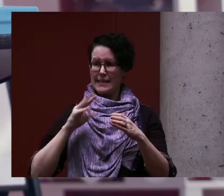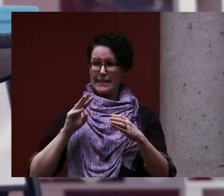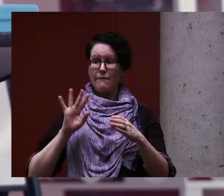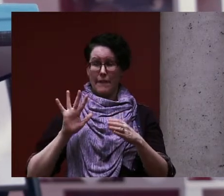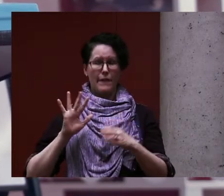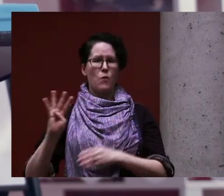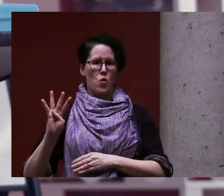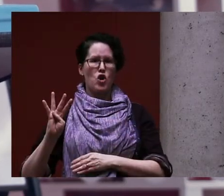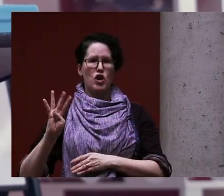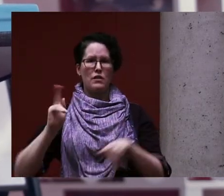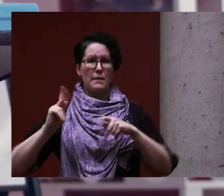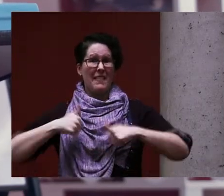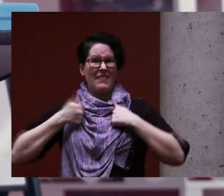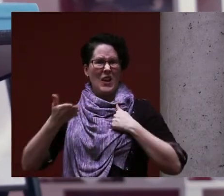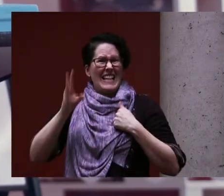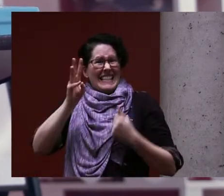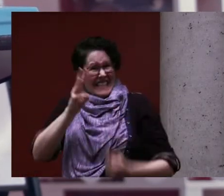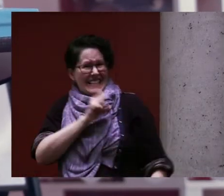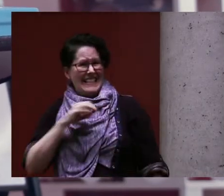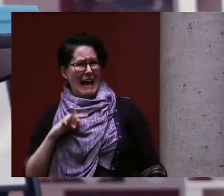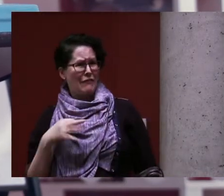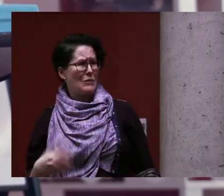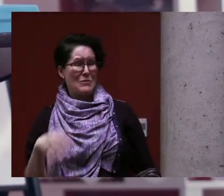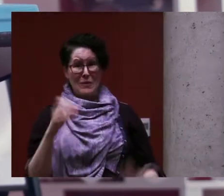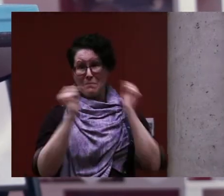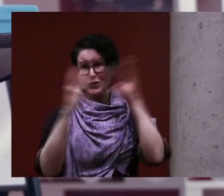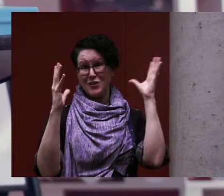staff. So, figure that one.